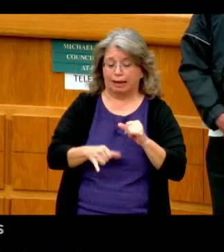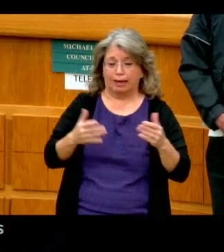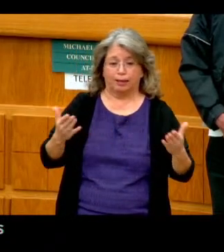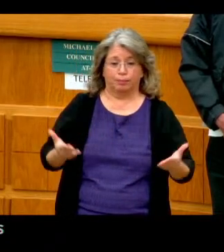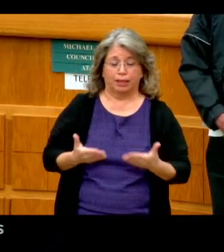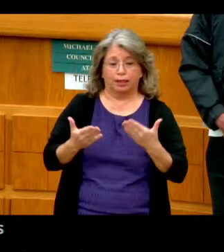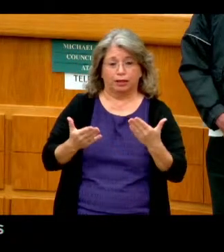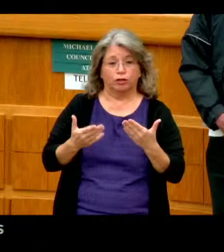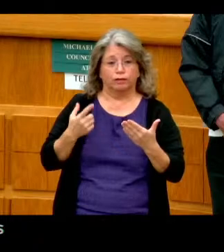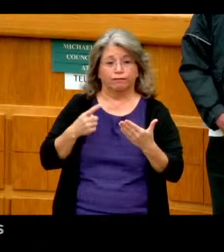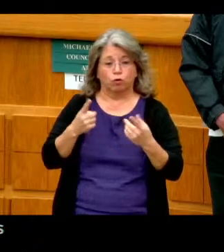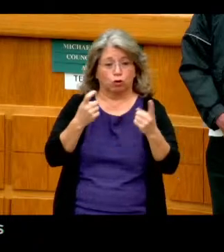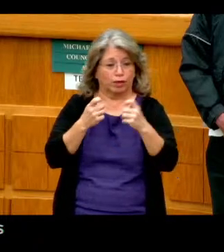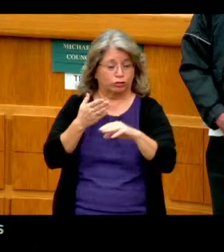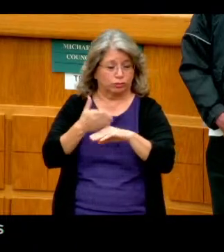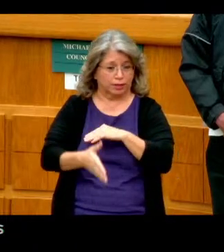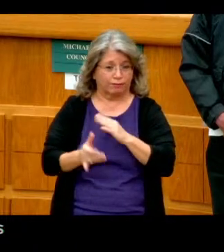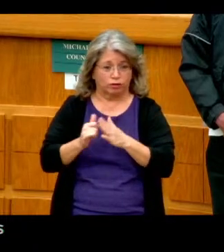mic to